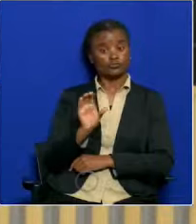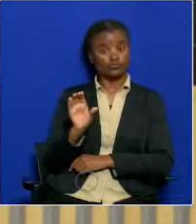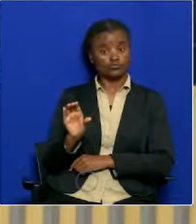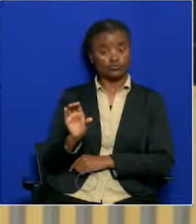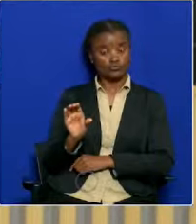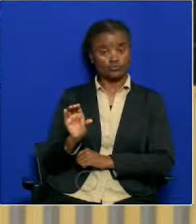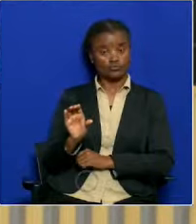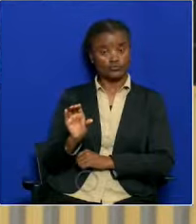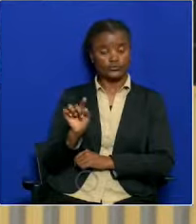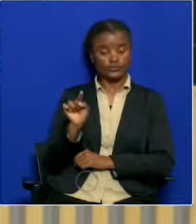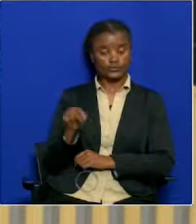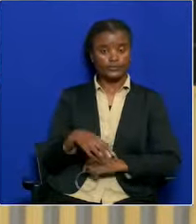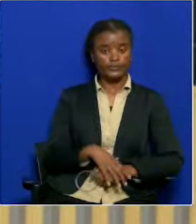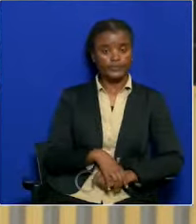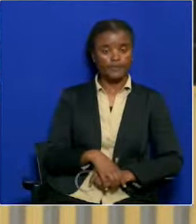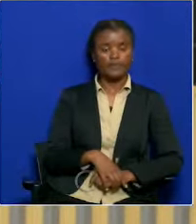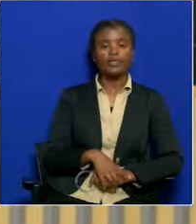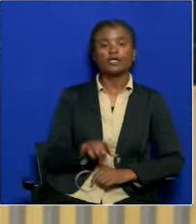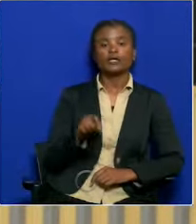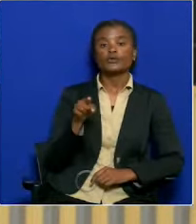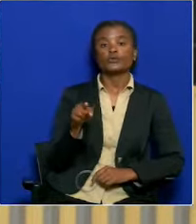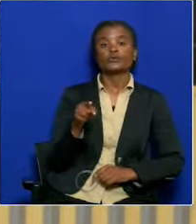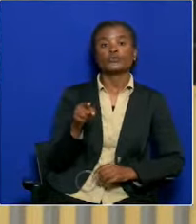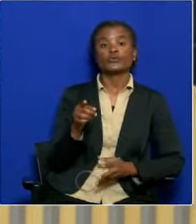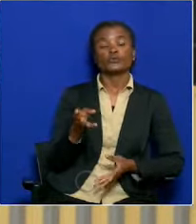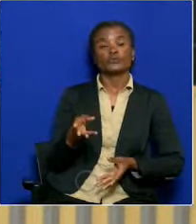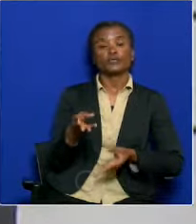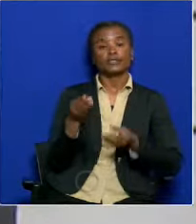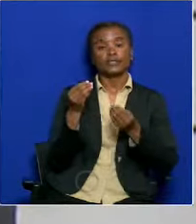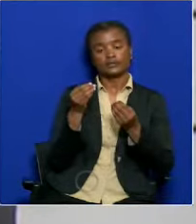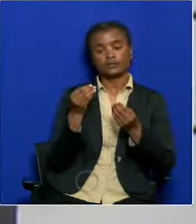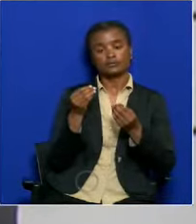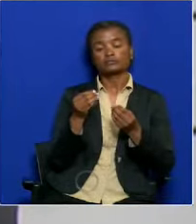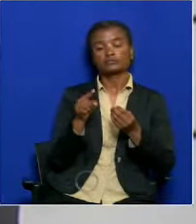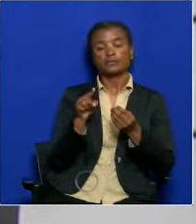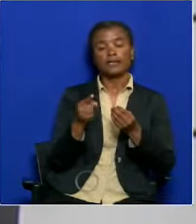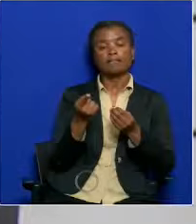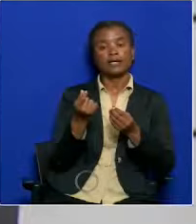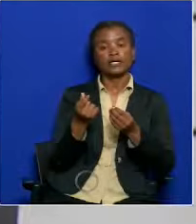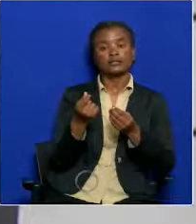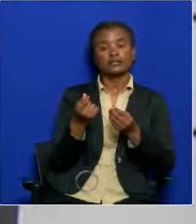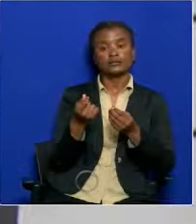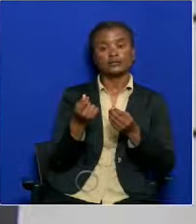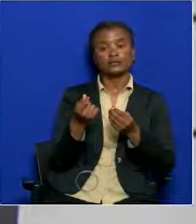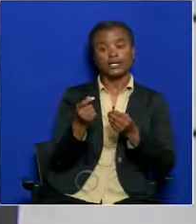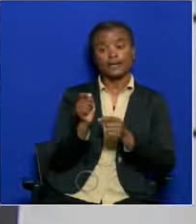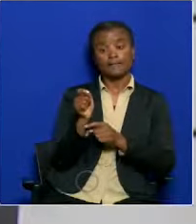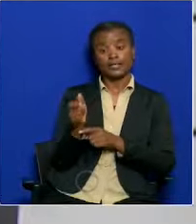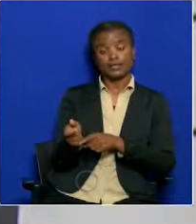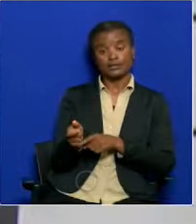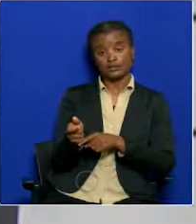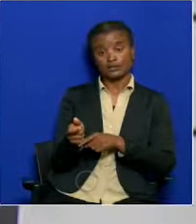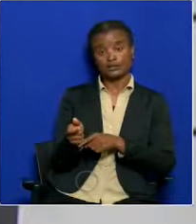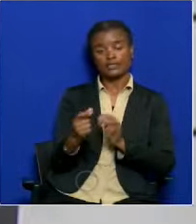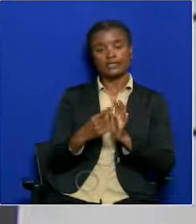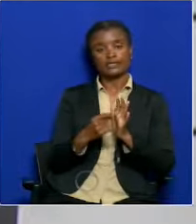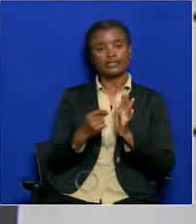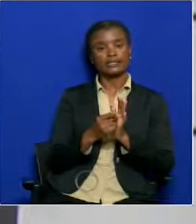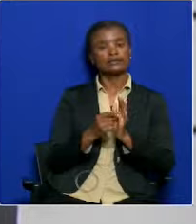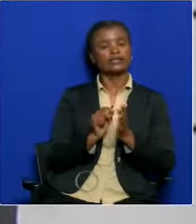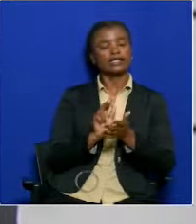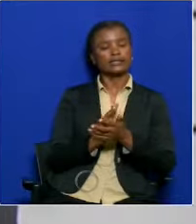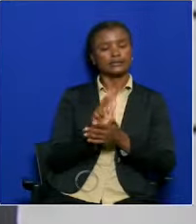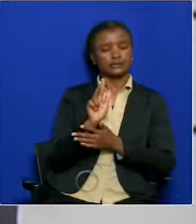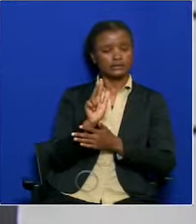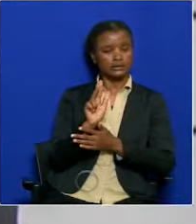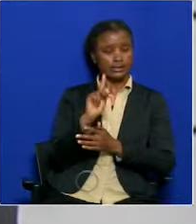You get paid on the 18th, or the money is paid to your son's account. Yes. I think it's on the 18th, if I'm